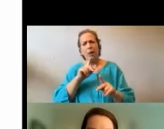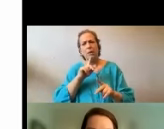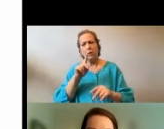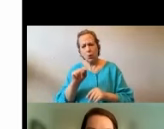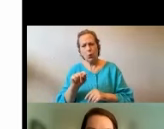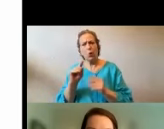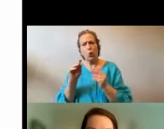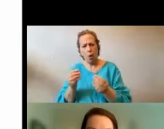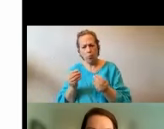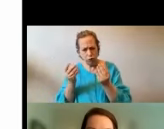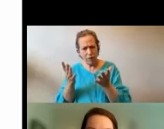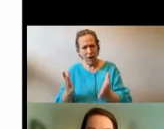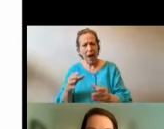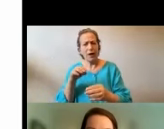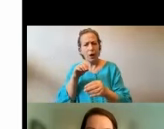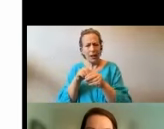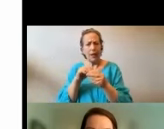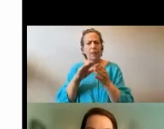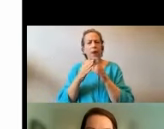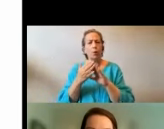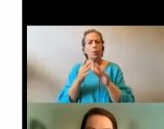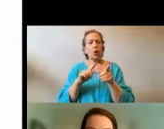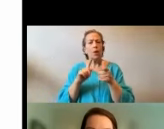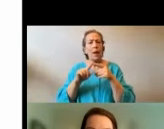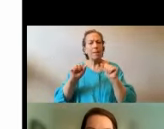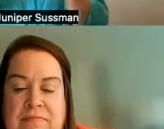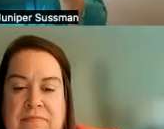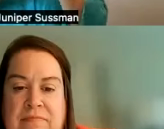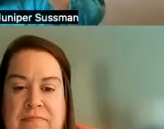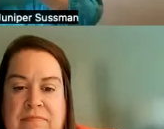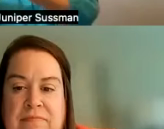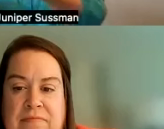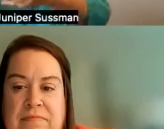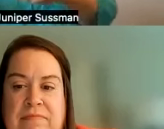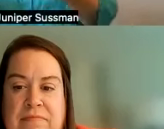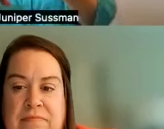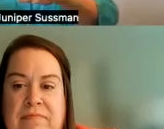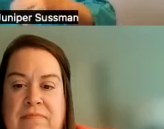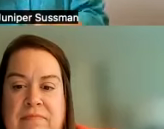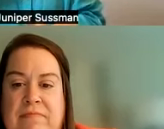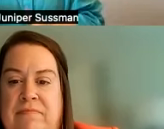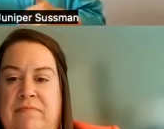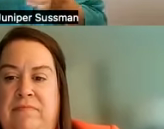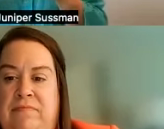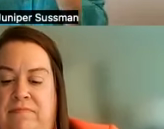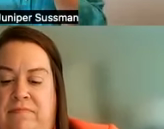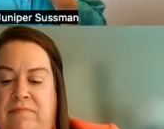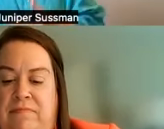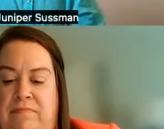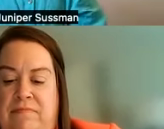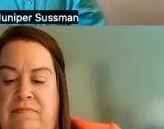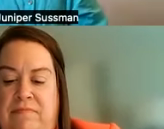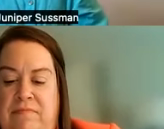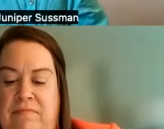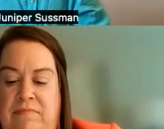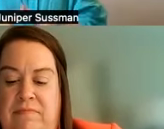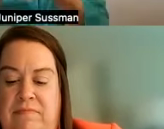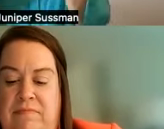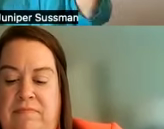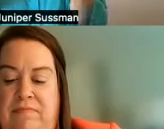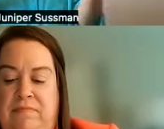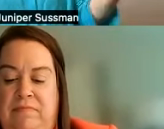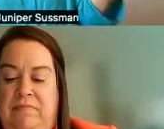community and be able to track the outcomes of those referrals. So there are a lot of people involved, and with the evolution